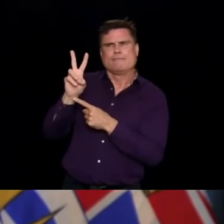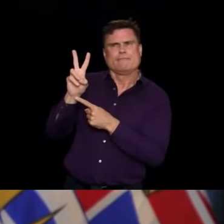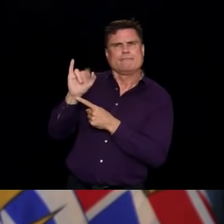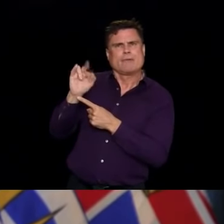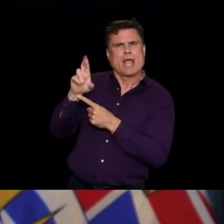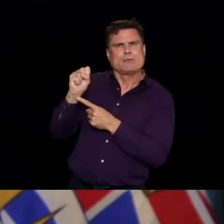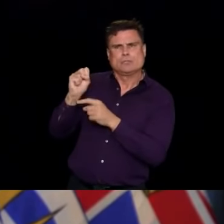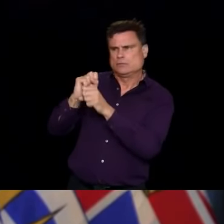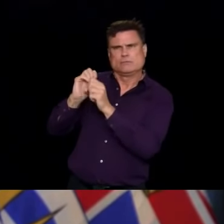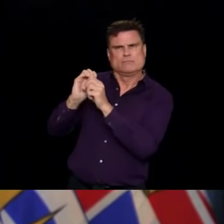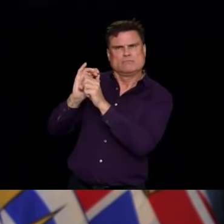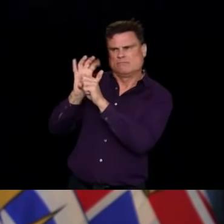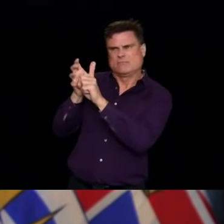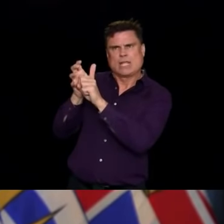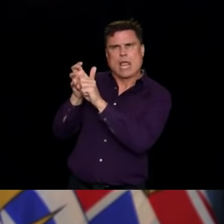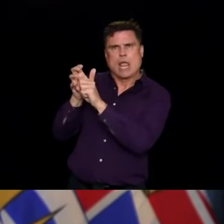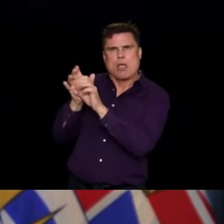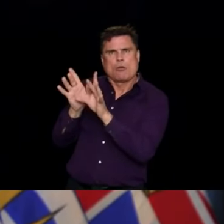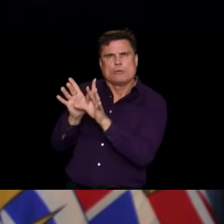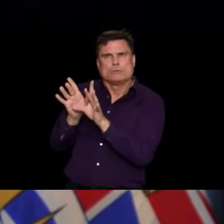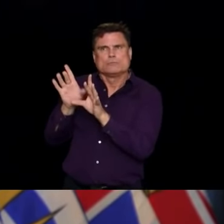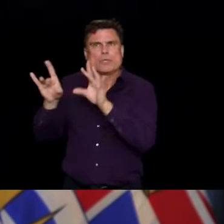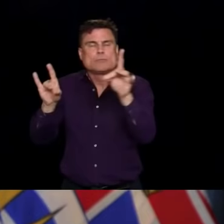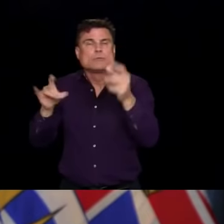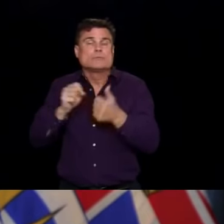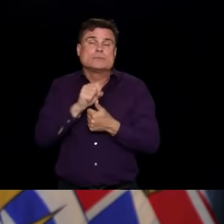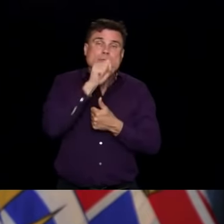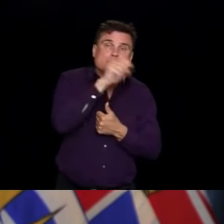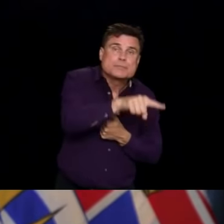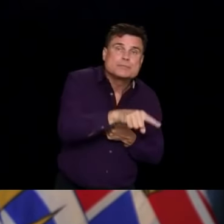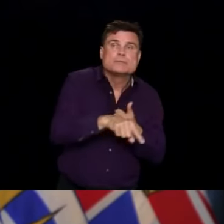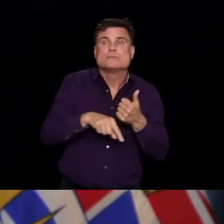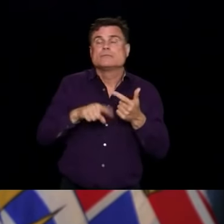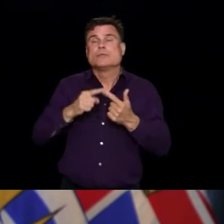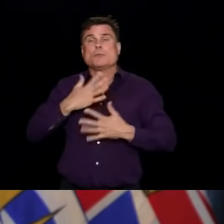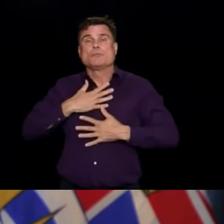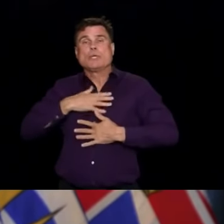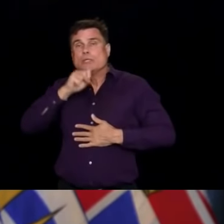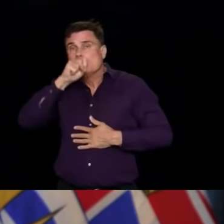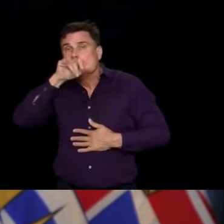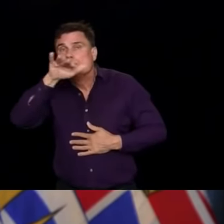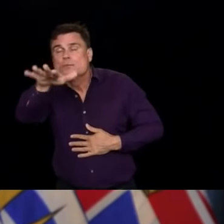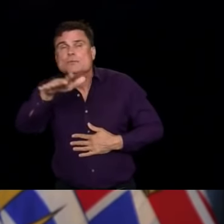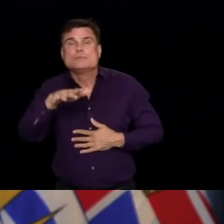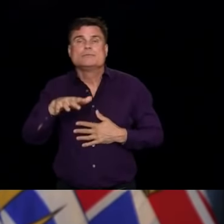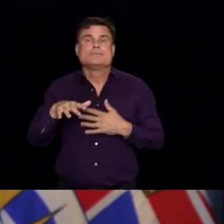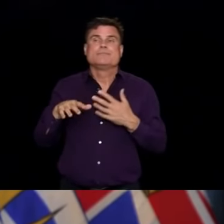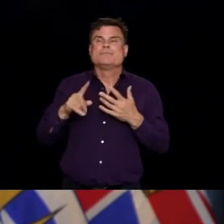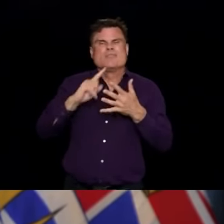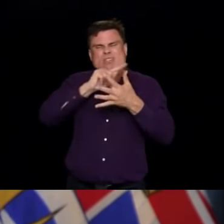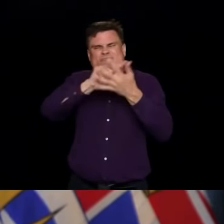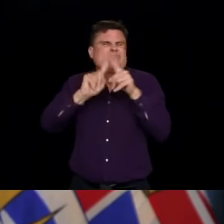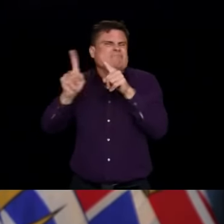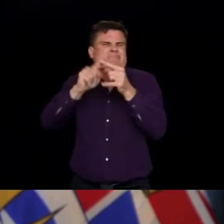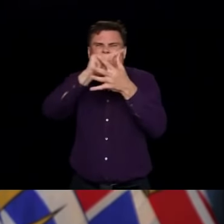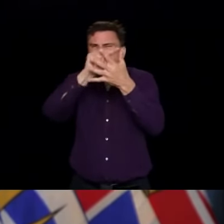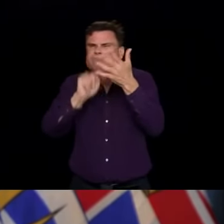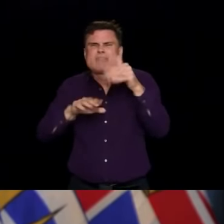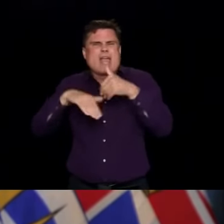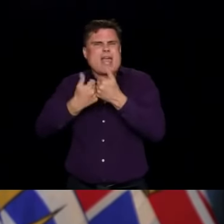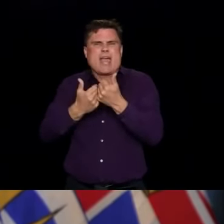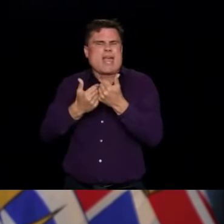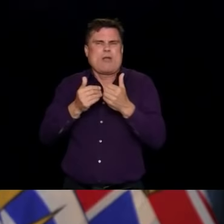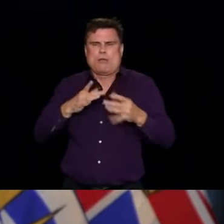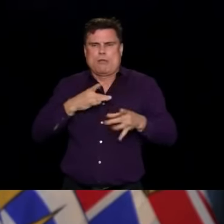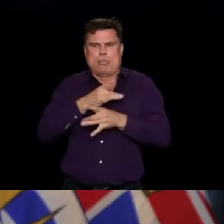the challenge comes is we know that there is a gradation of how droplets come out when somebody